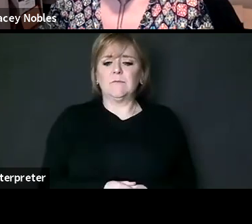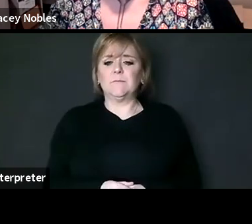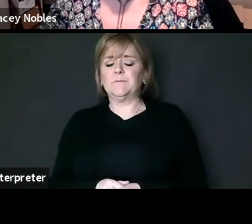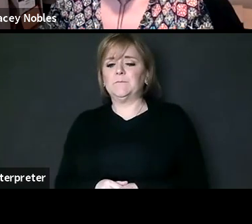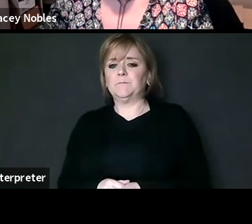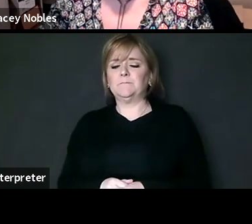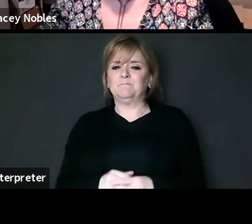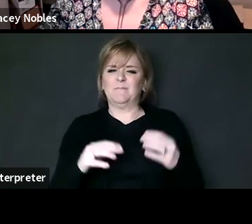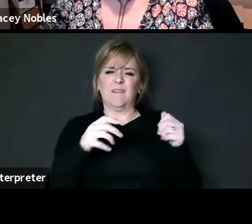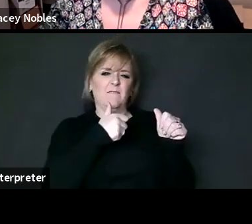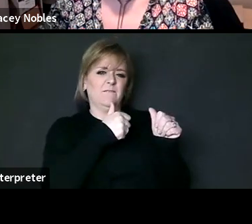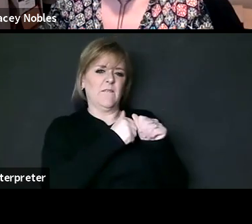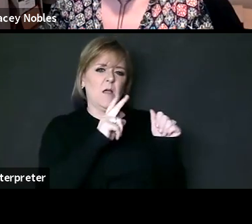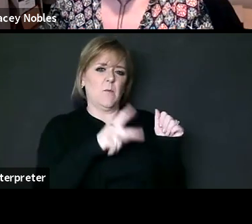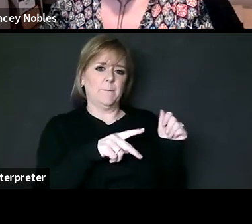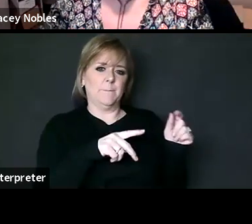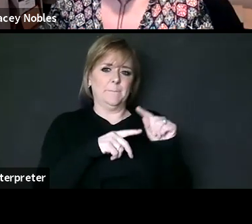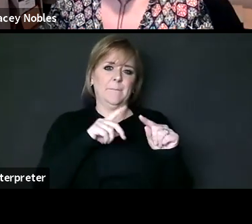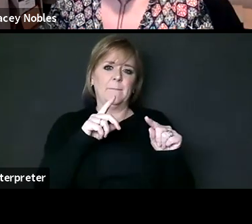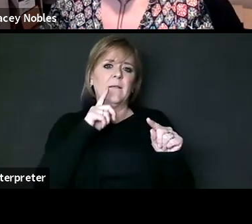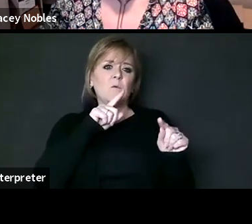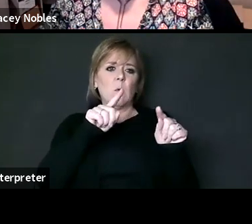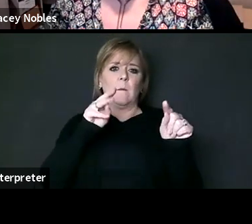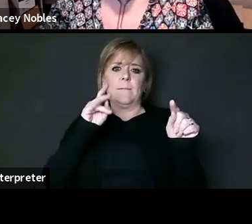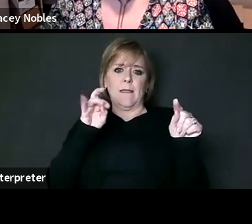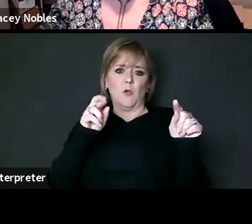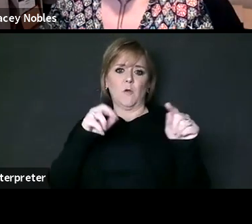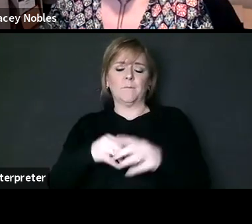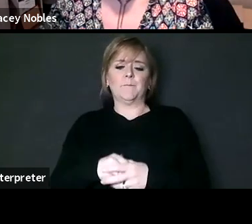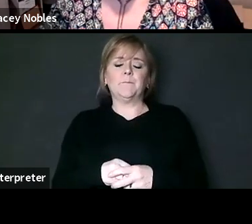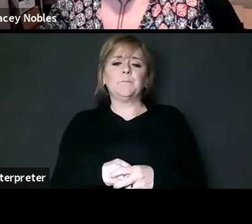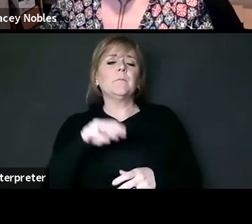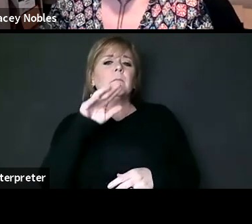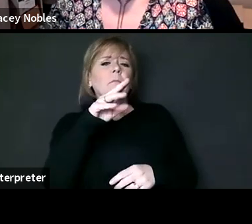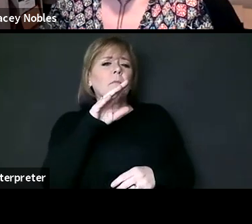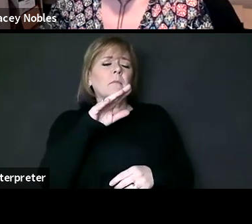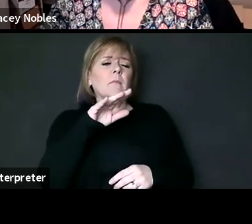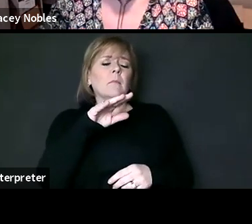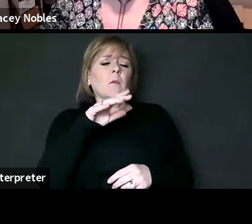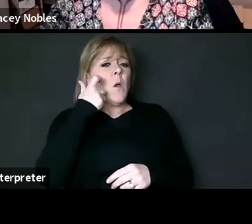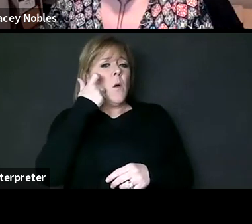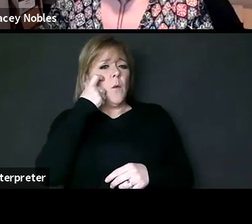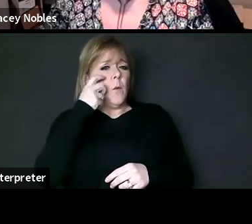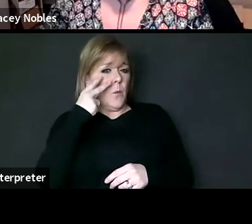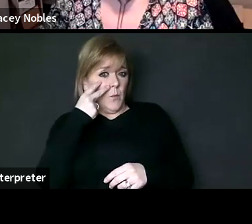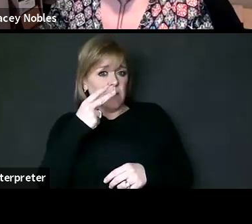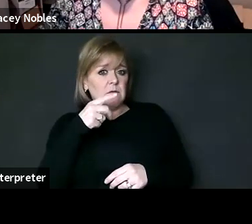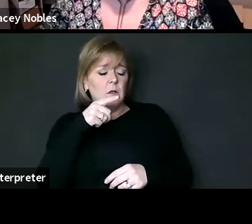And I've got a quick follow-up, Lacey, for Mayor Pope. Mayor, we saw, excuse me, you were at the